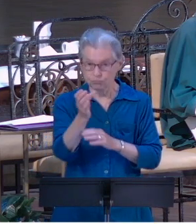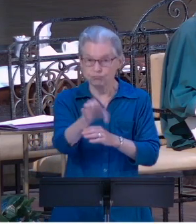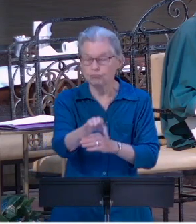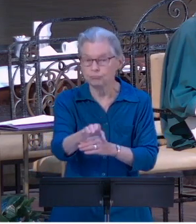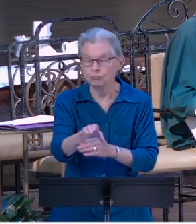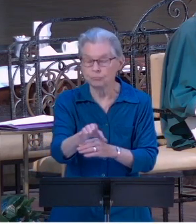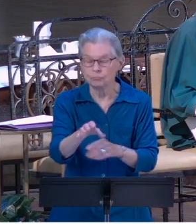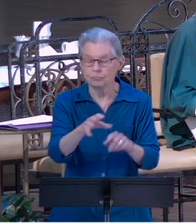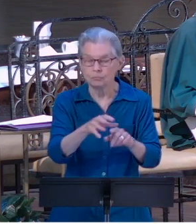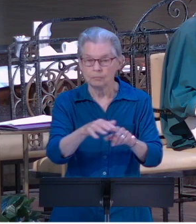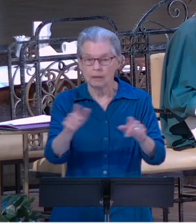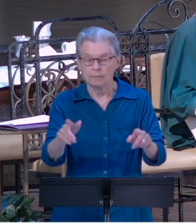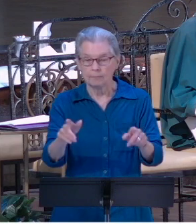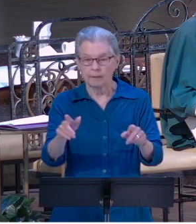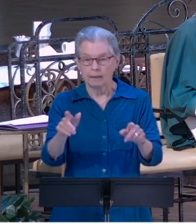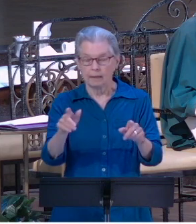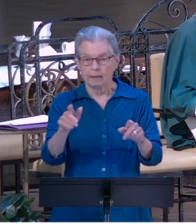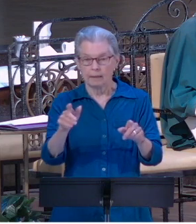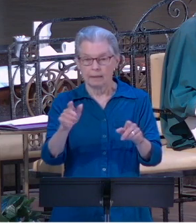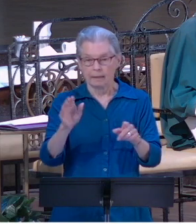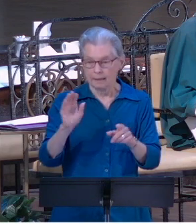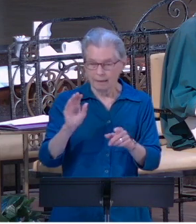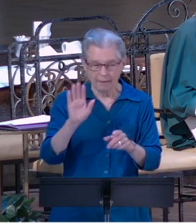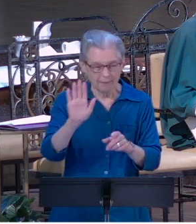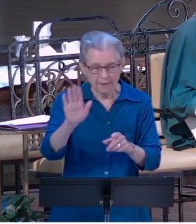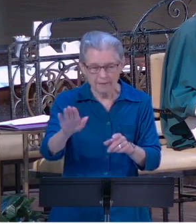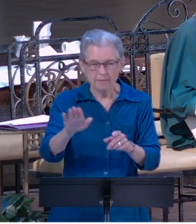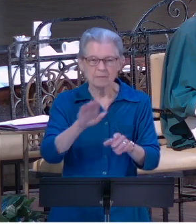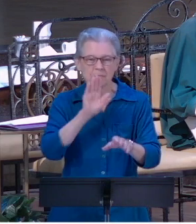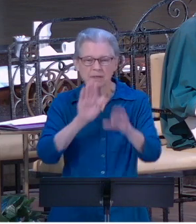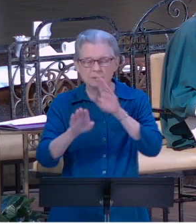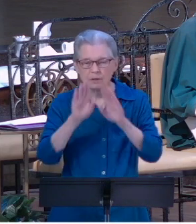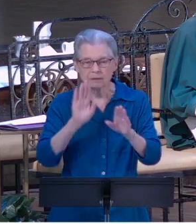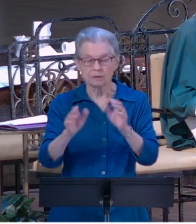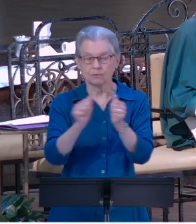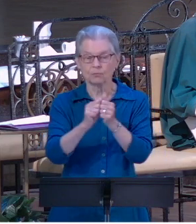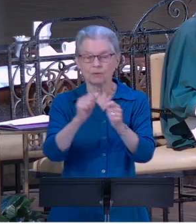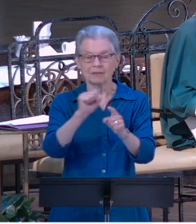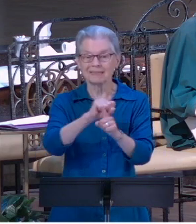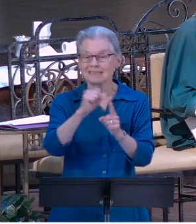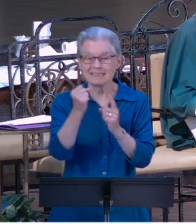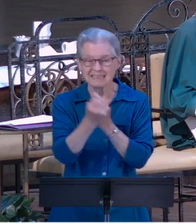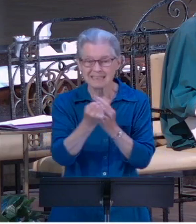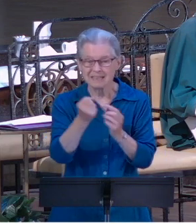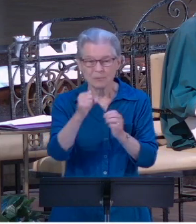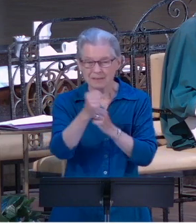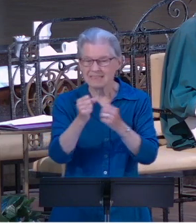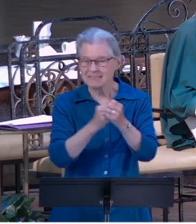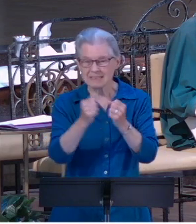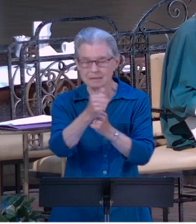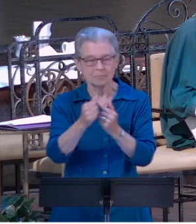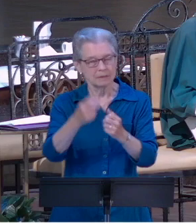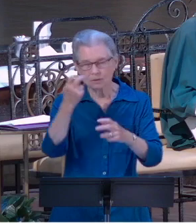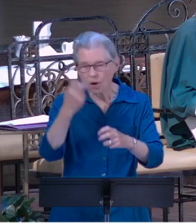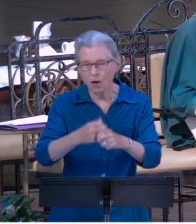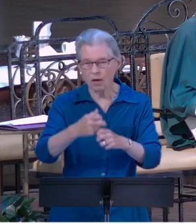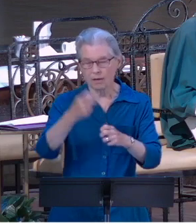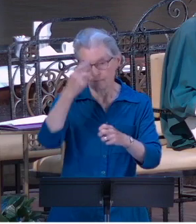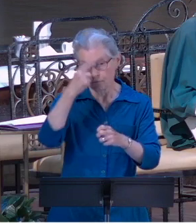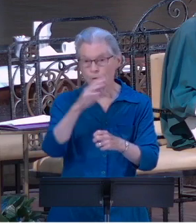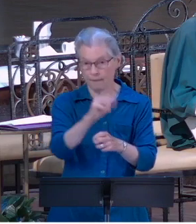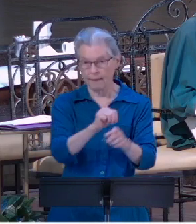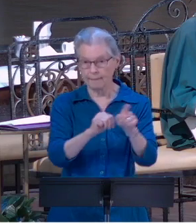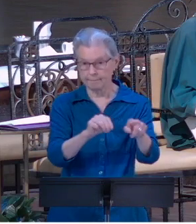personnel and expressed their frustration with a system they cannot change. In